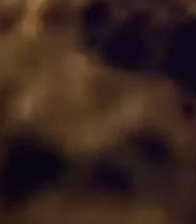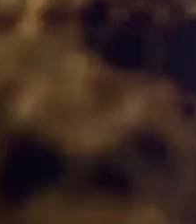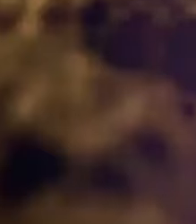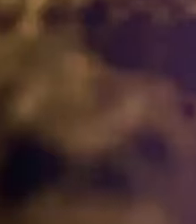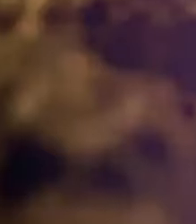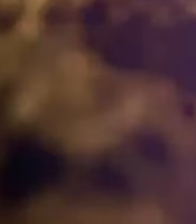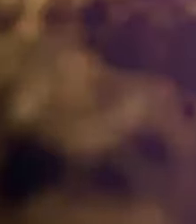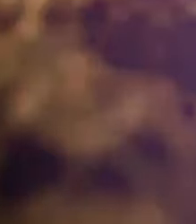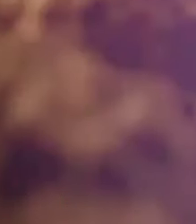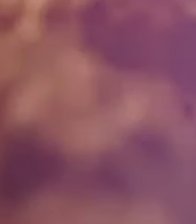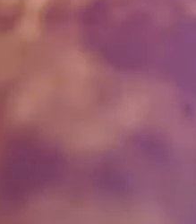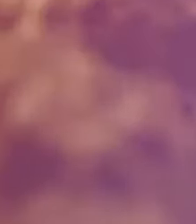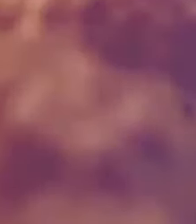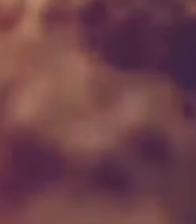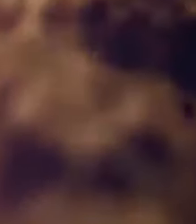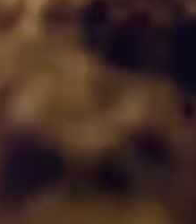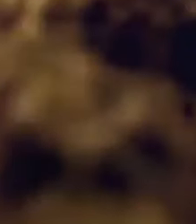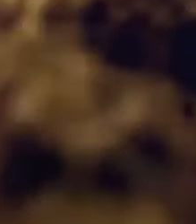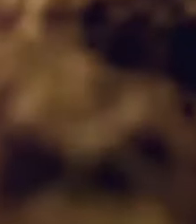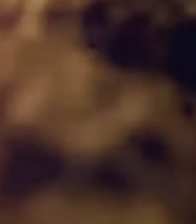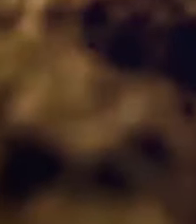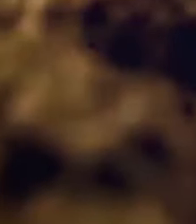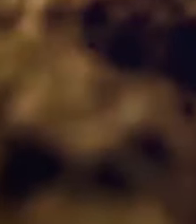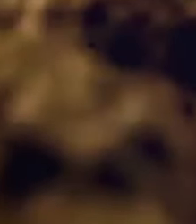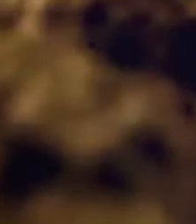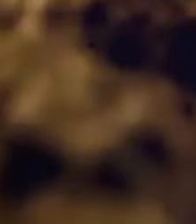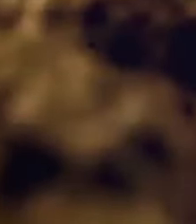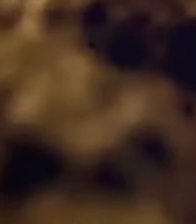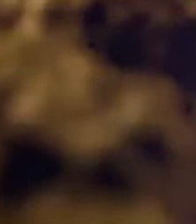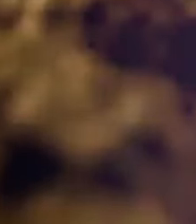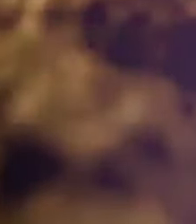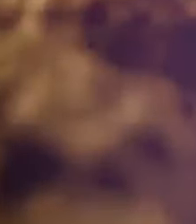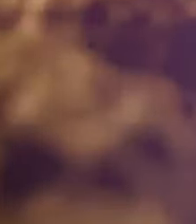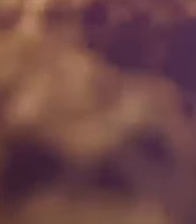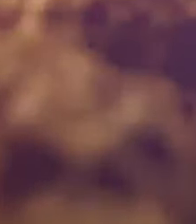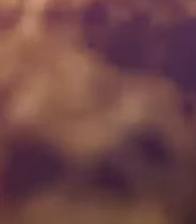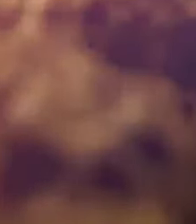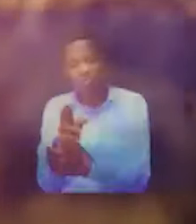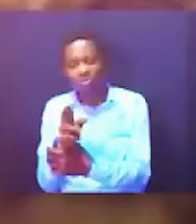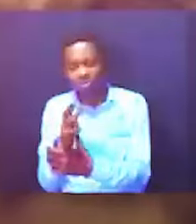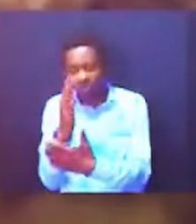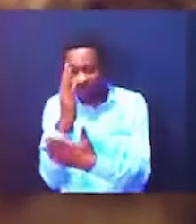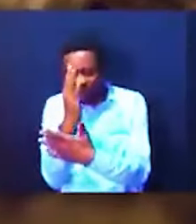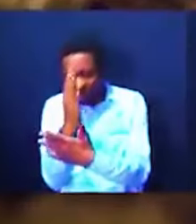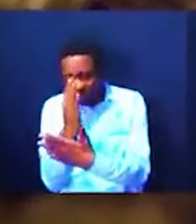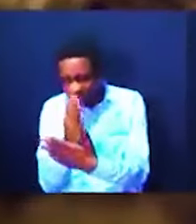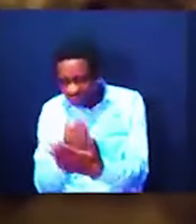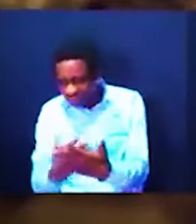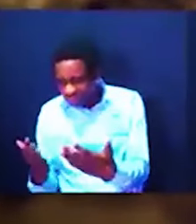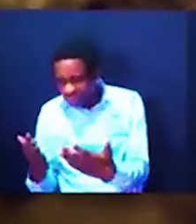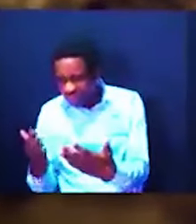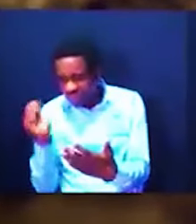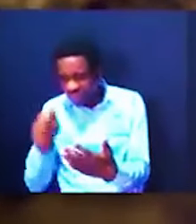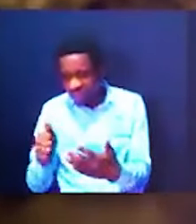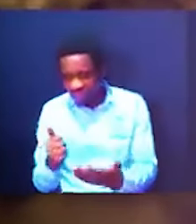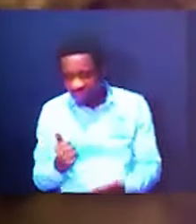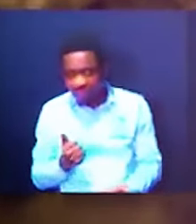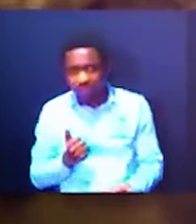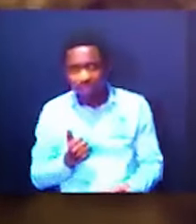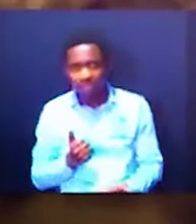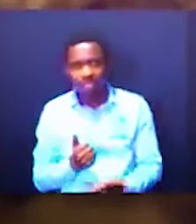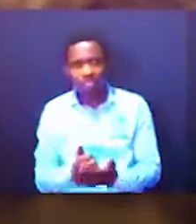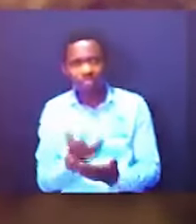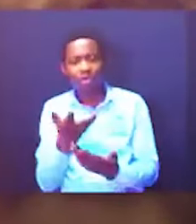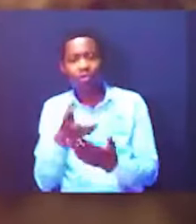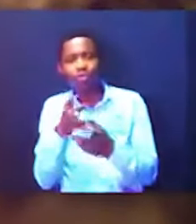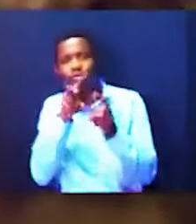or a propagative source of anything. Now, if you just pay attention to the